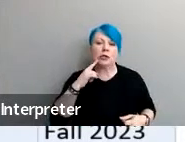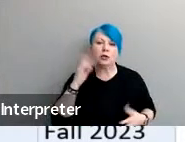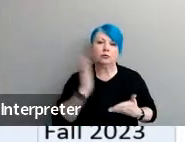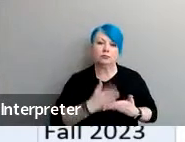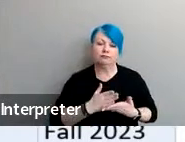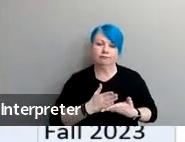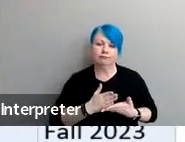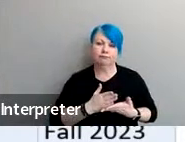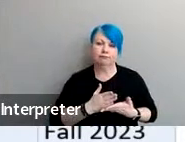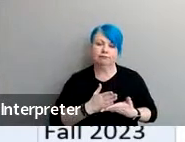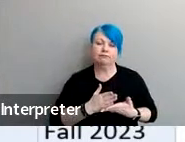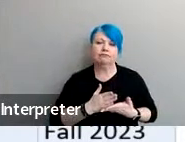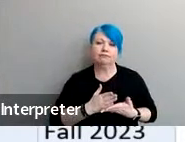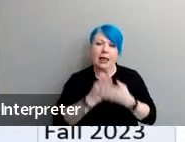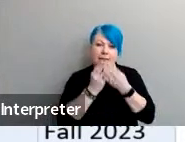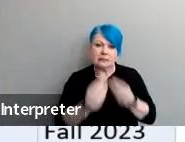disproportionality,